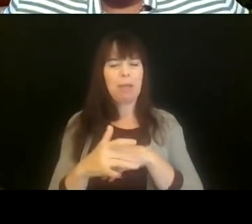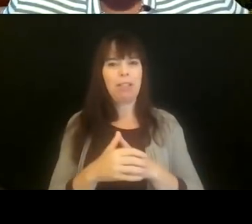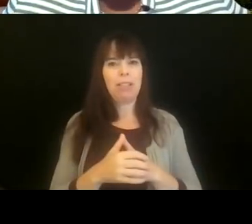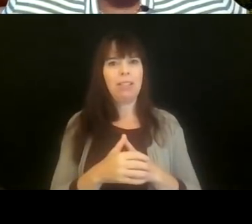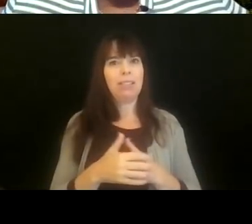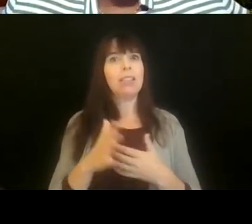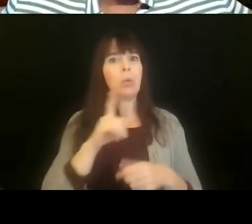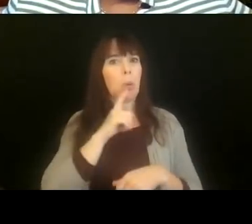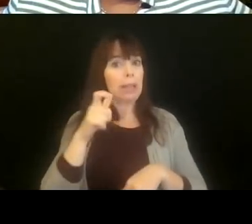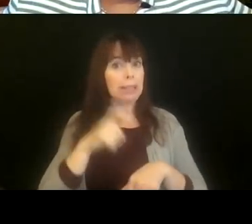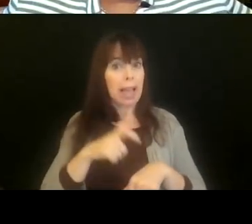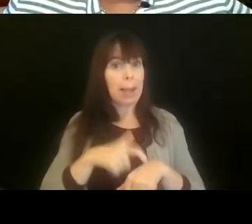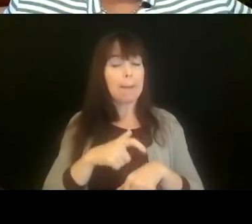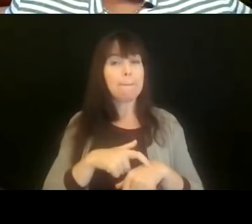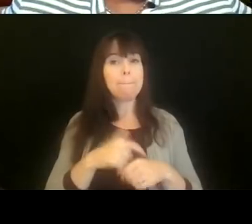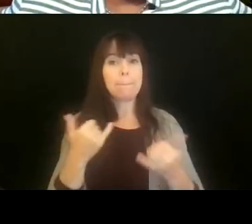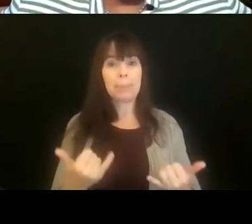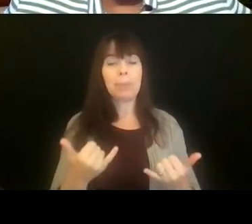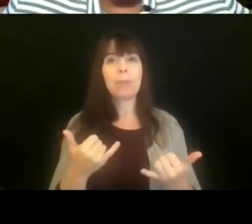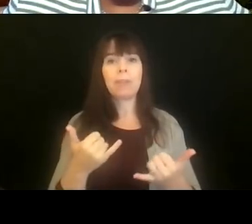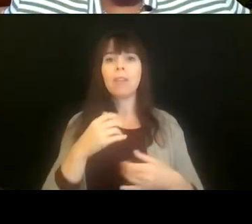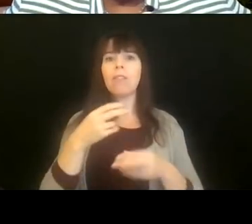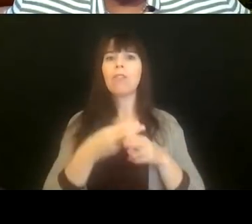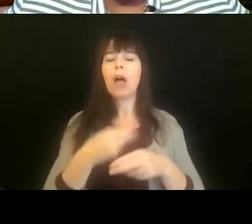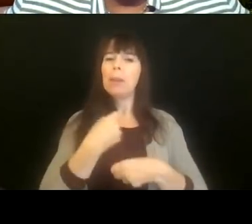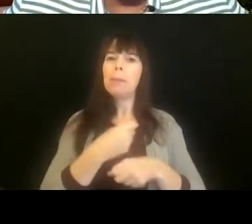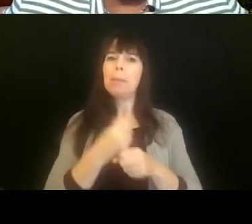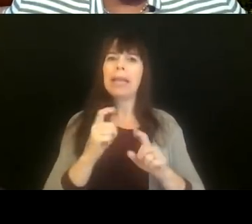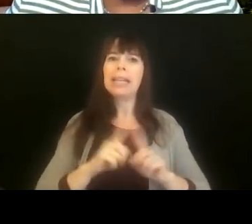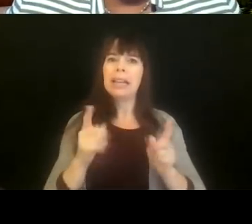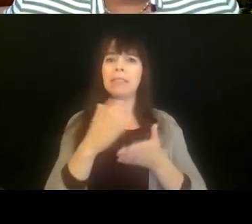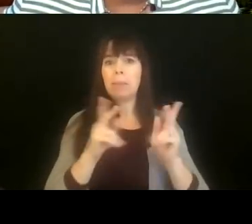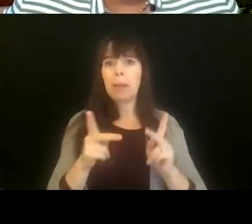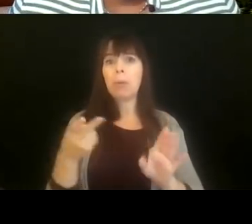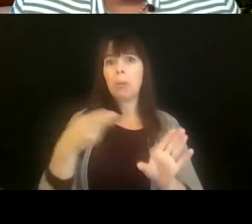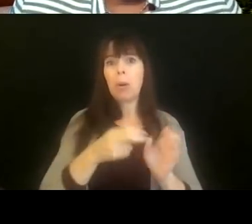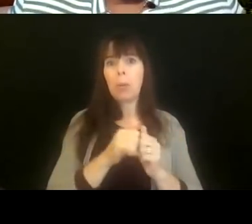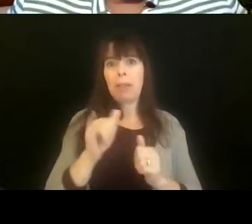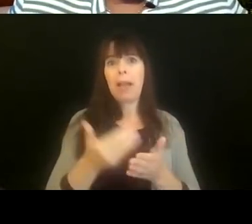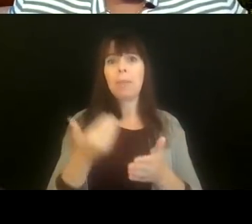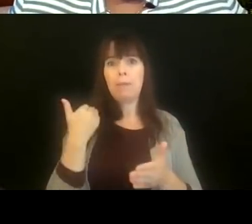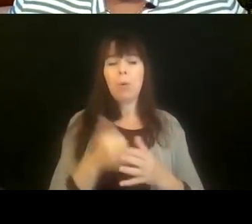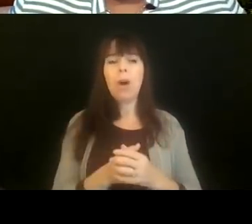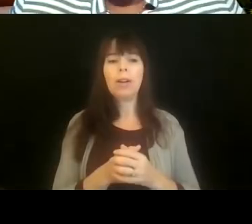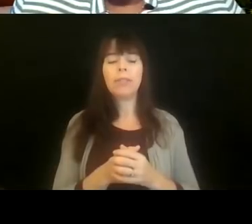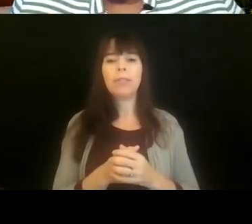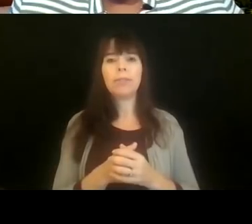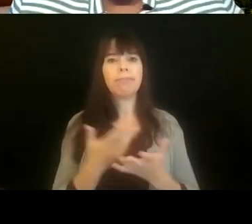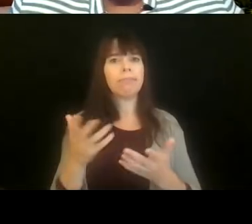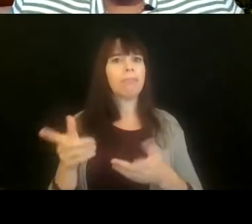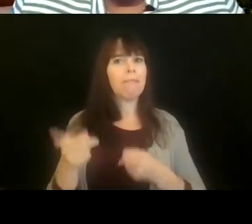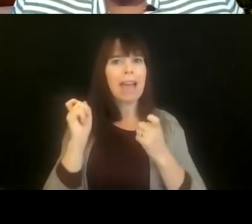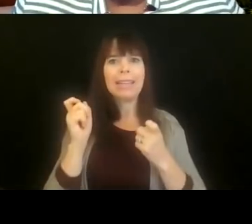real time. It includes making a difference, and some of you've participated in that before. It's fast,